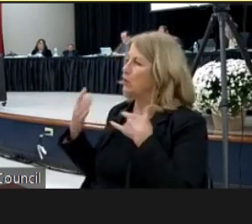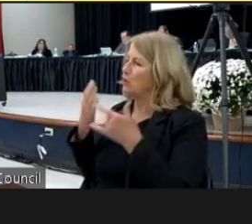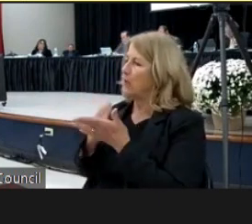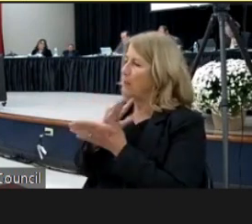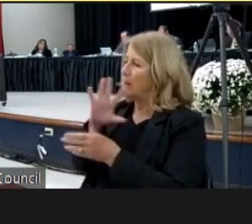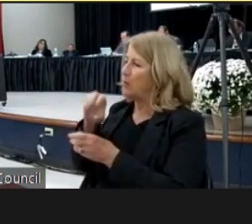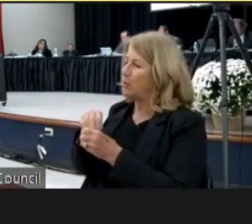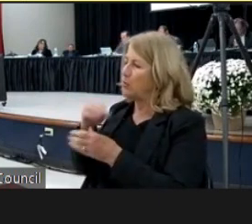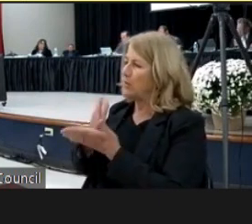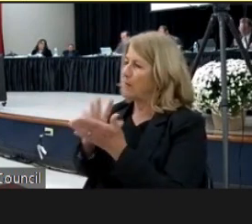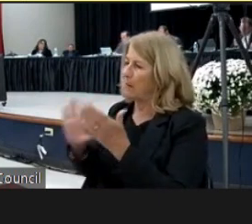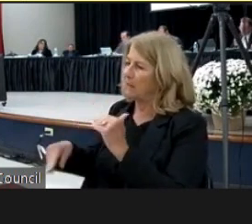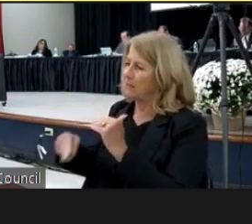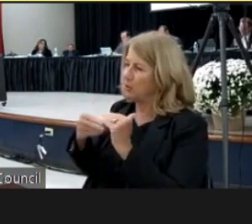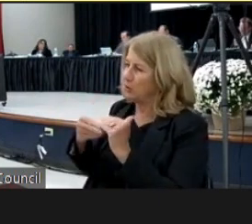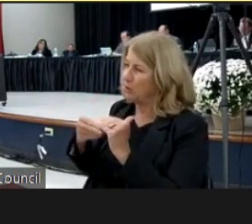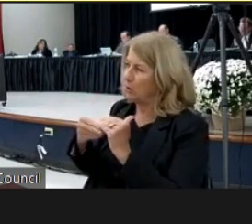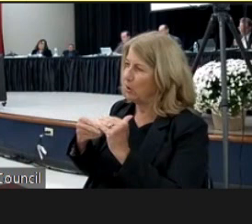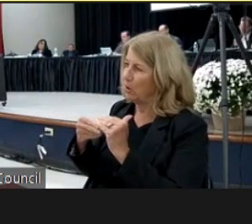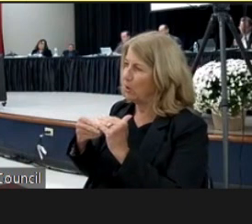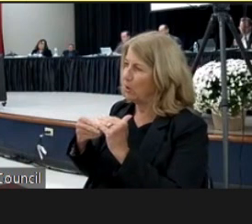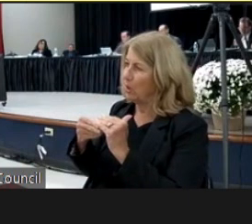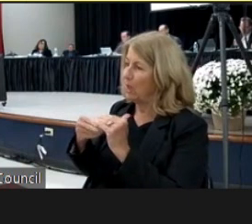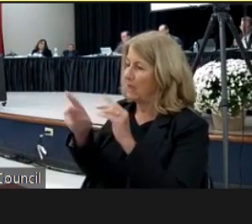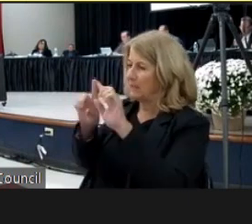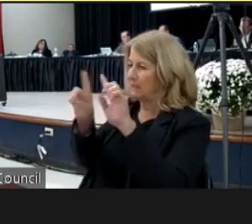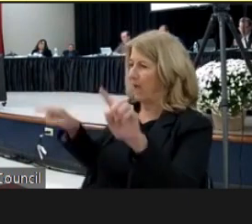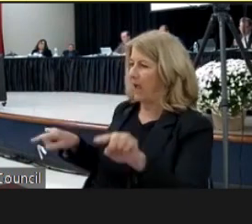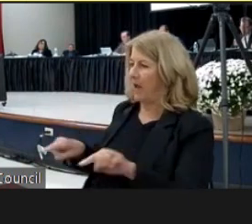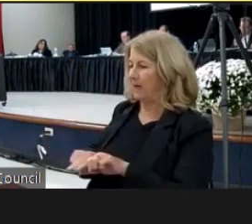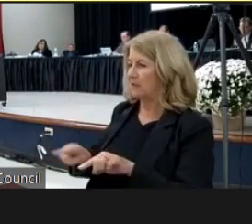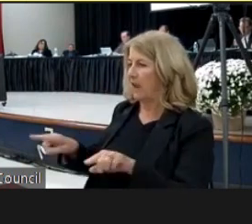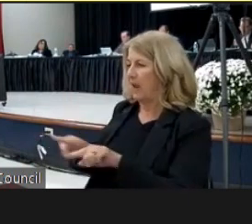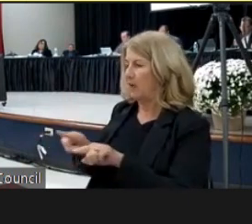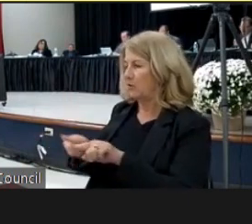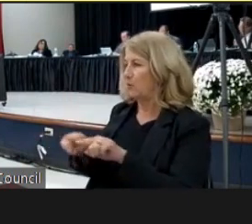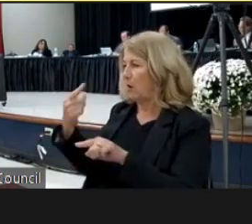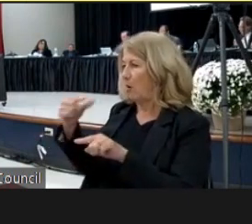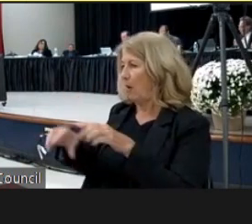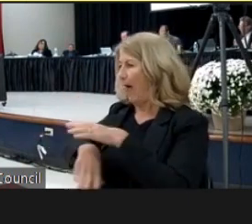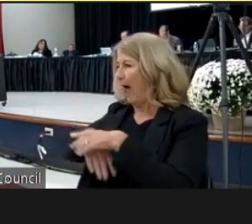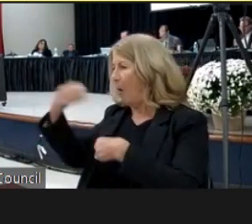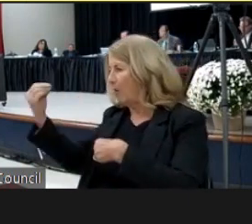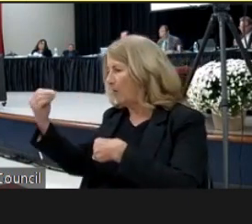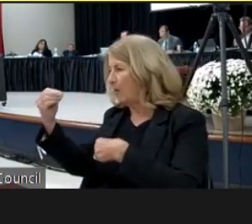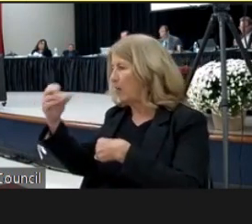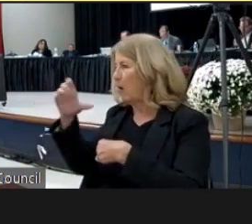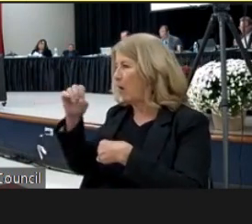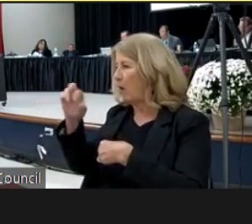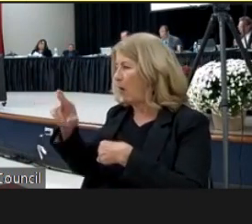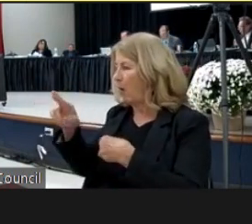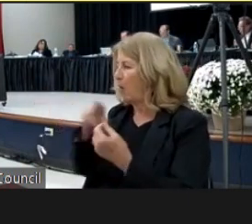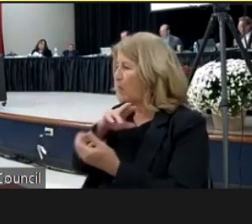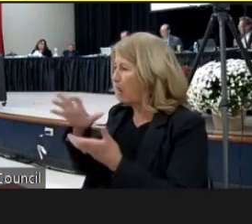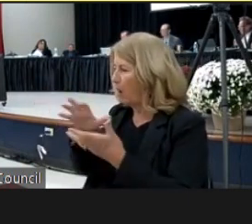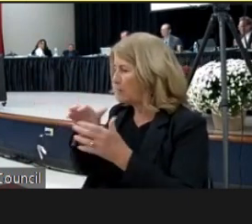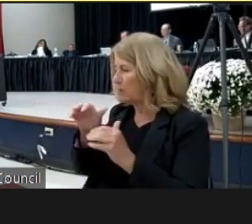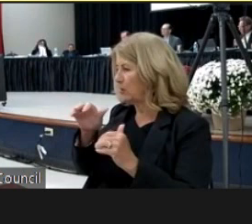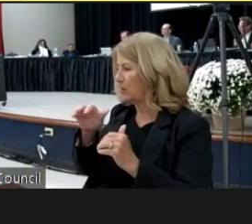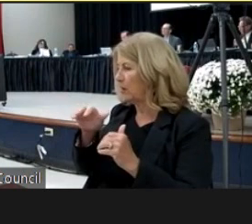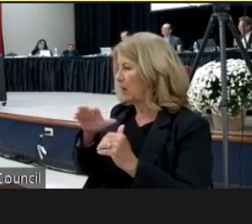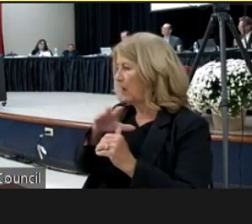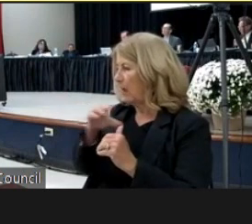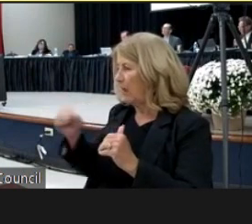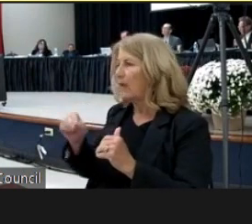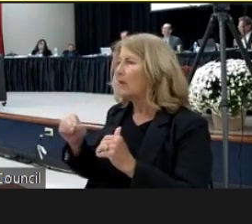some additional signage as you exit out of the car wash, and then signage against prohibiting loud music on the